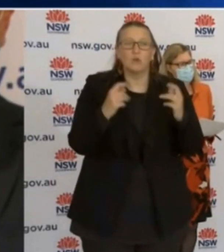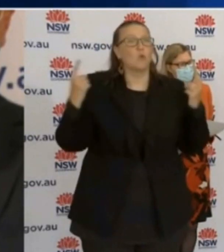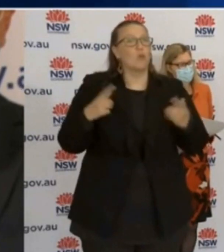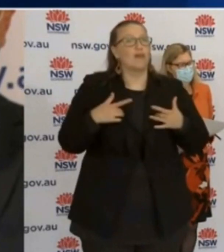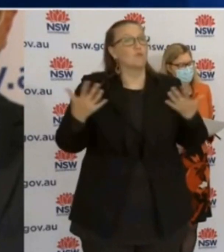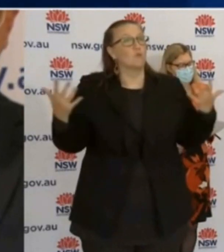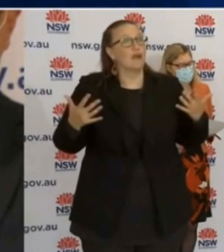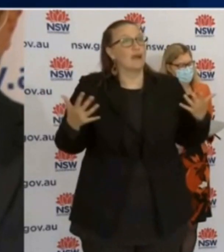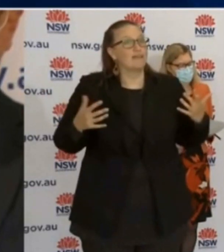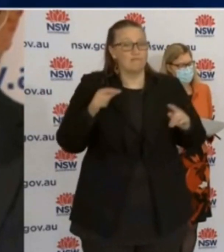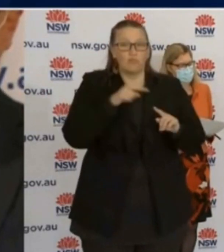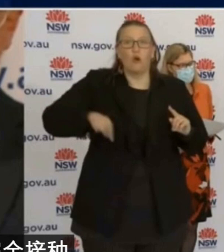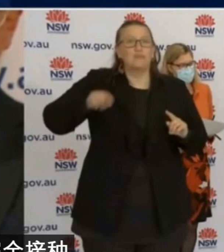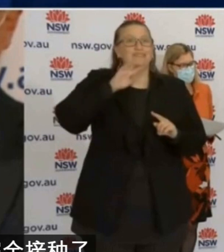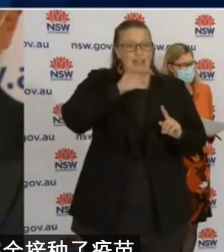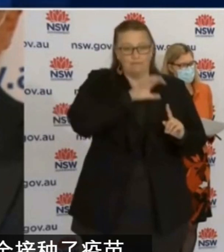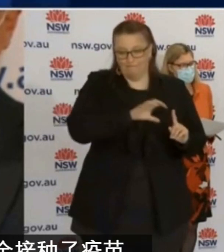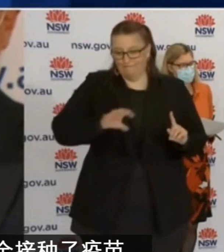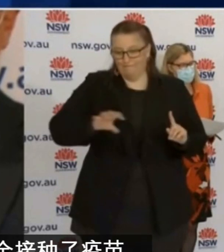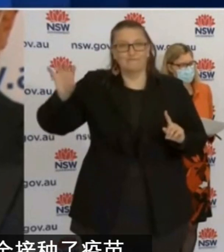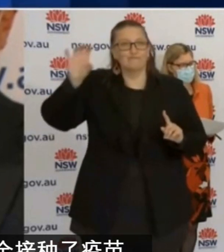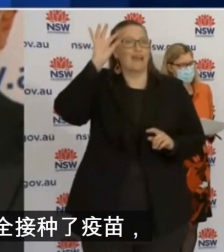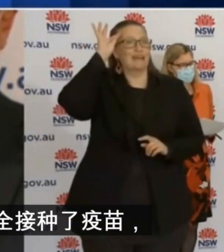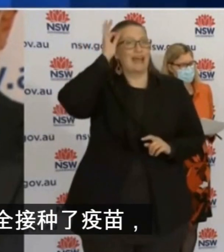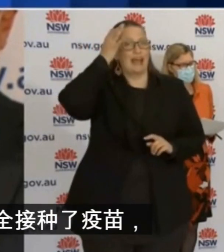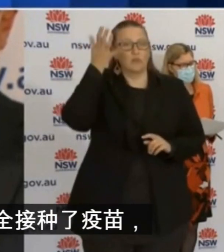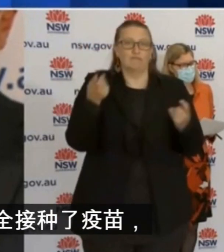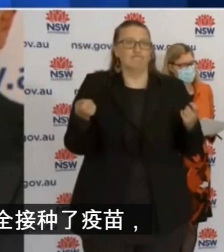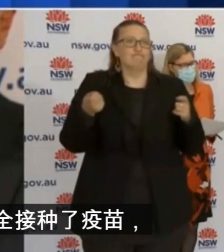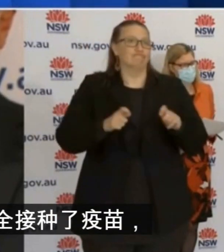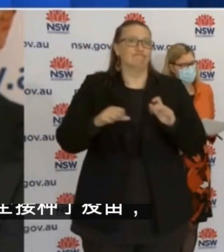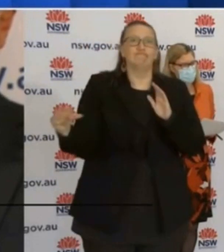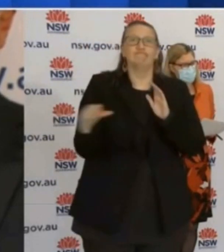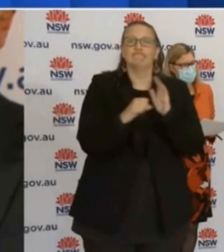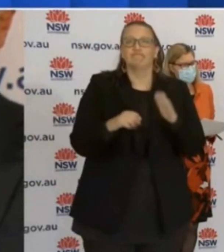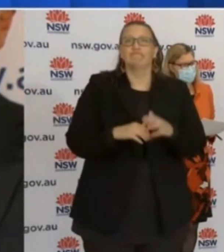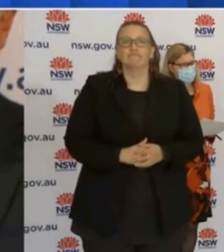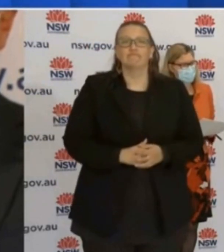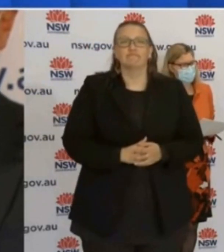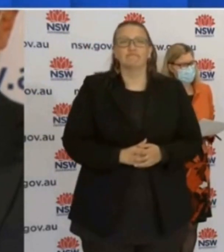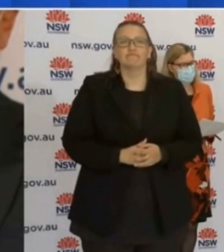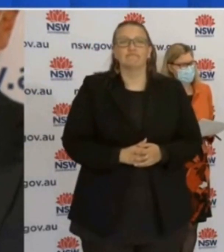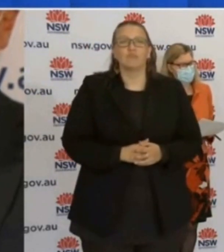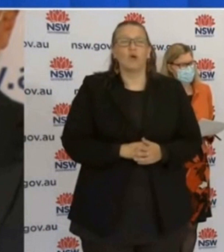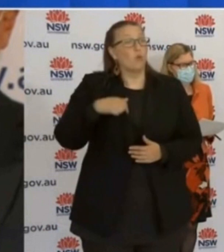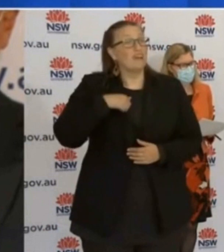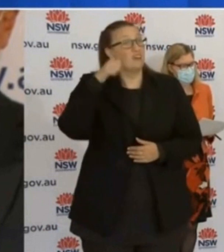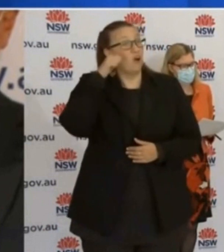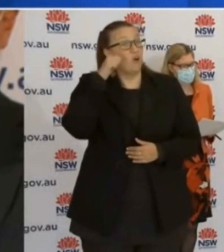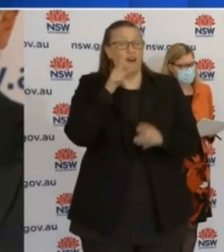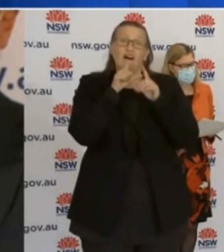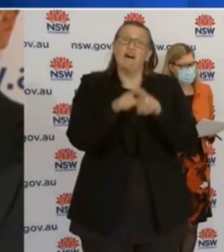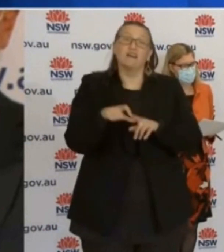vaccinated by the time the exams come around. Again, we know that New South Wales is going through these challenging times, but we also